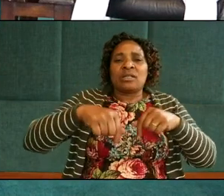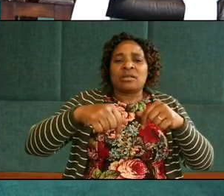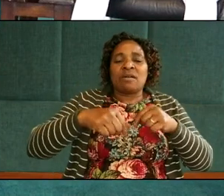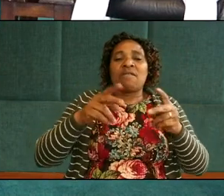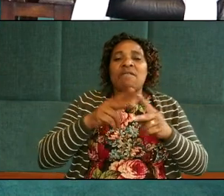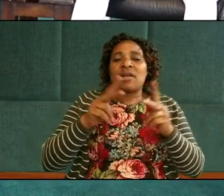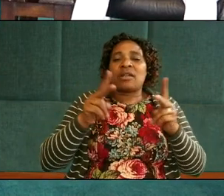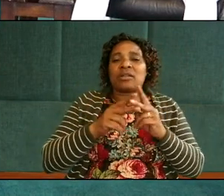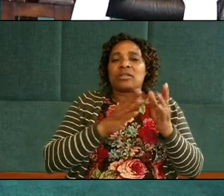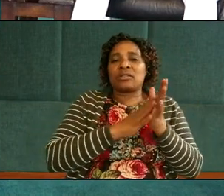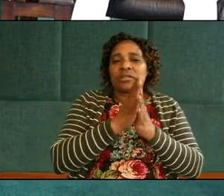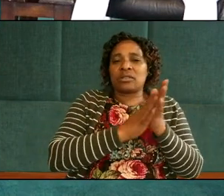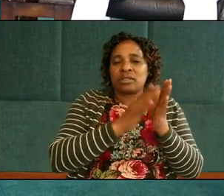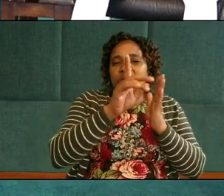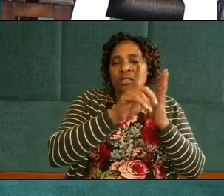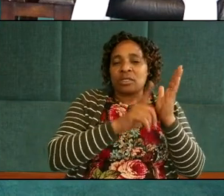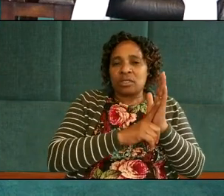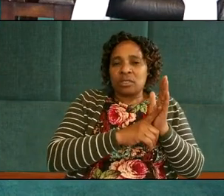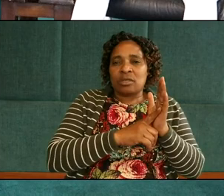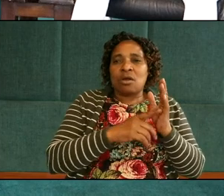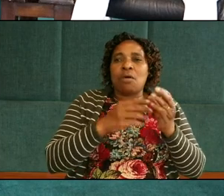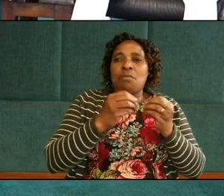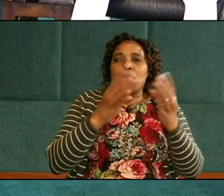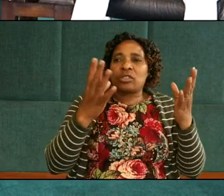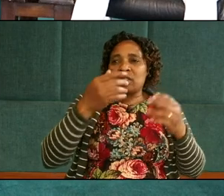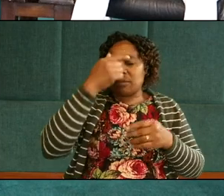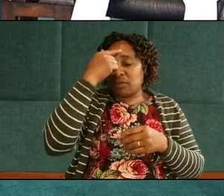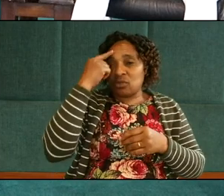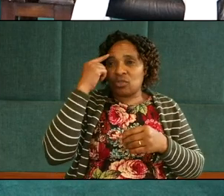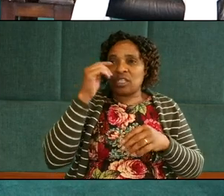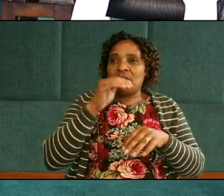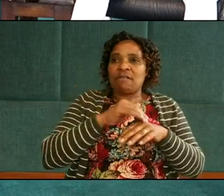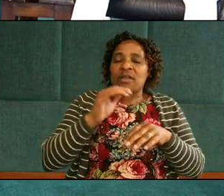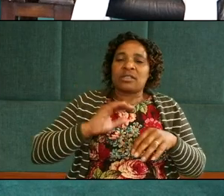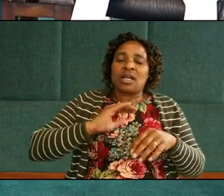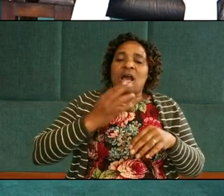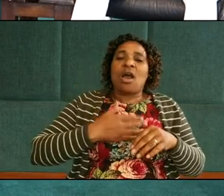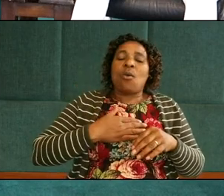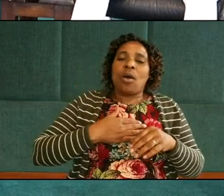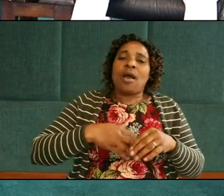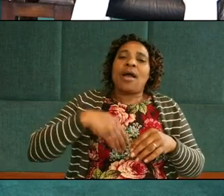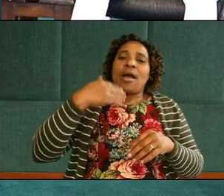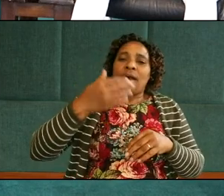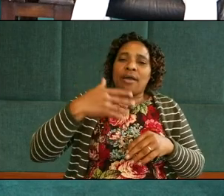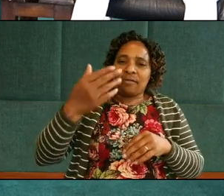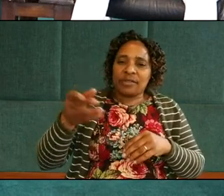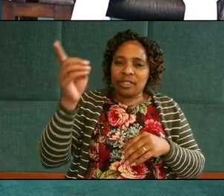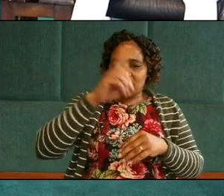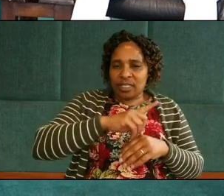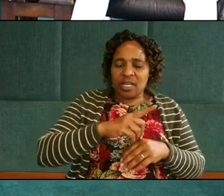This is a very interesting lesson, ladies and gentlemen, mostly because it affects our daily life.